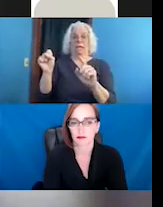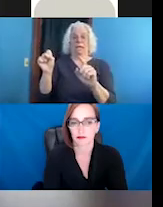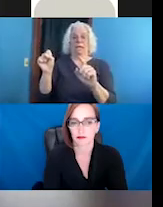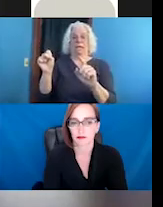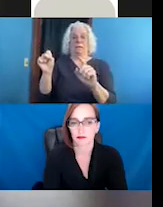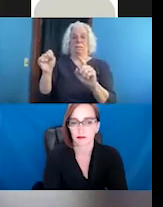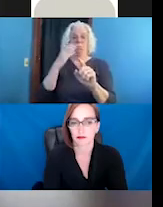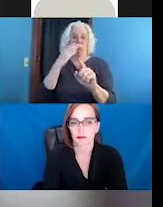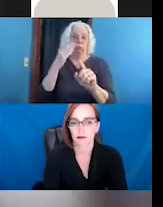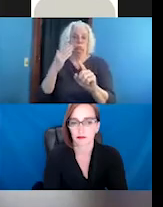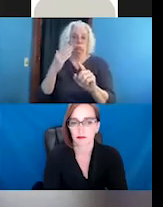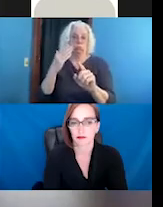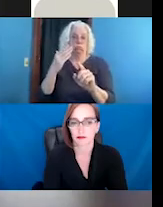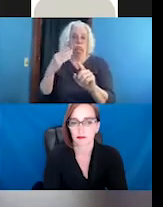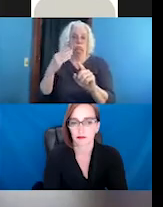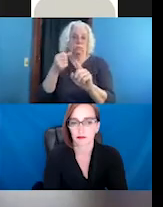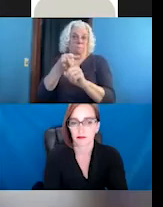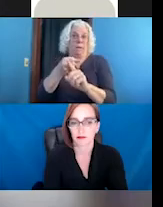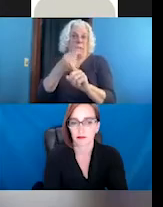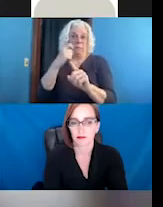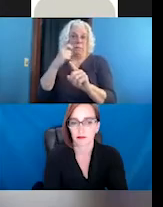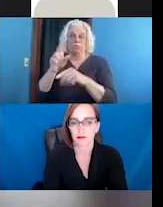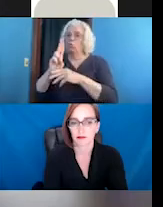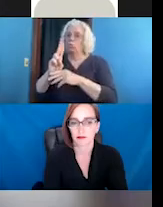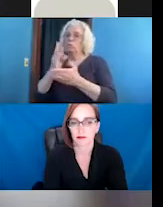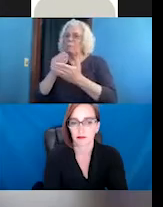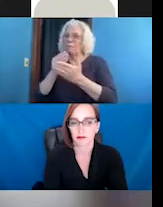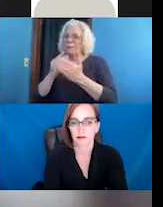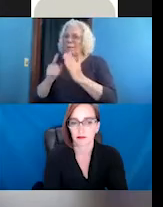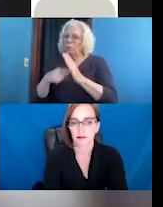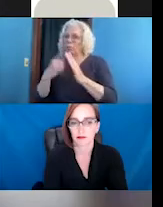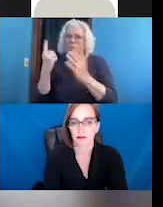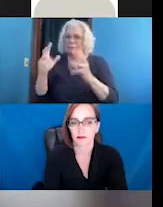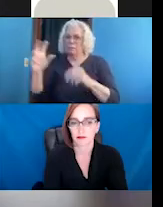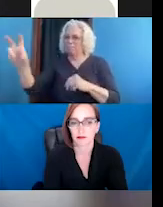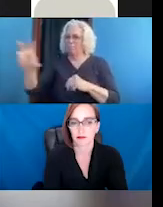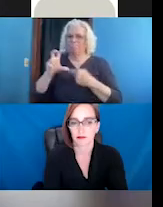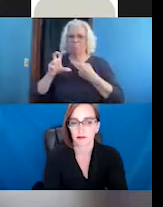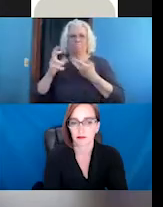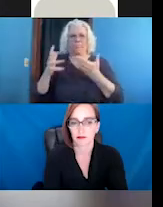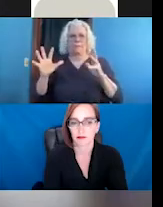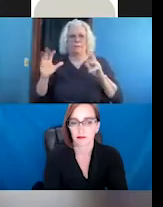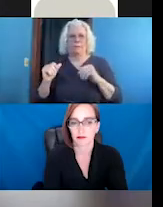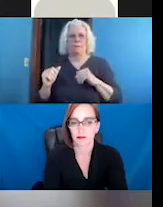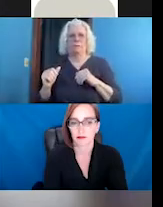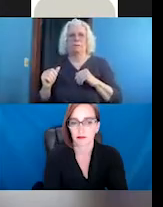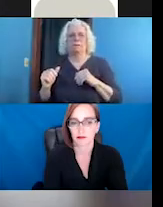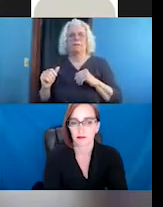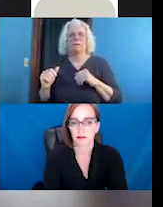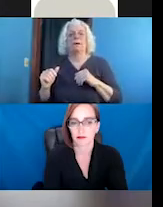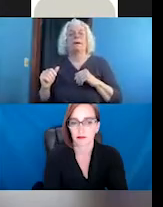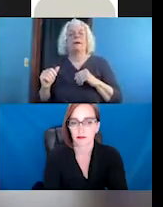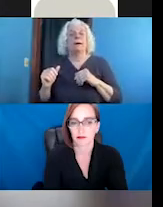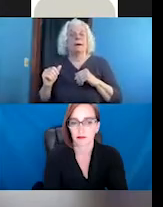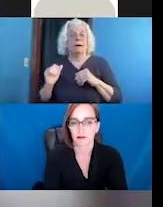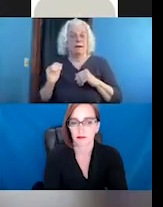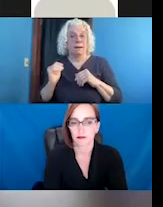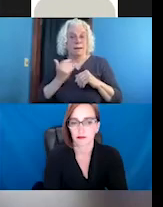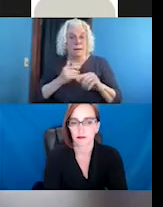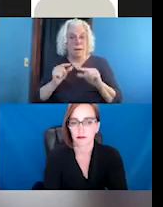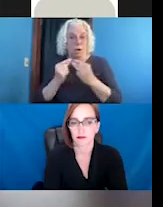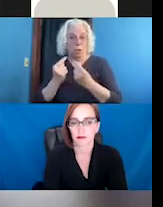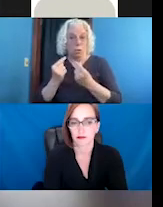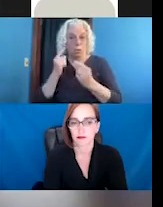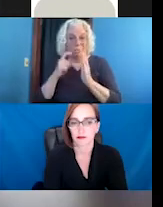dollars. And I think what we discovered along the way is some